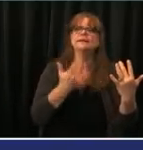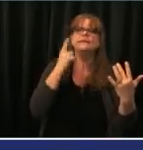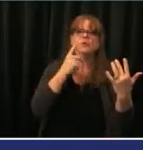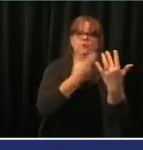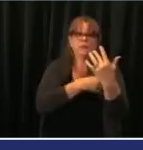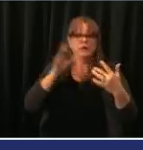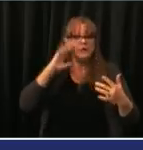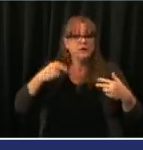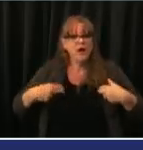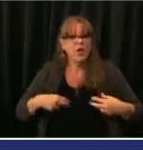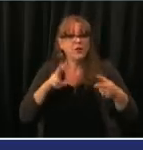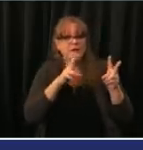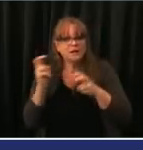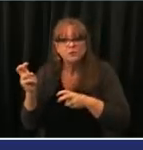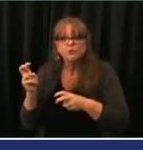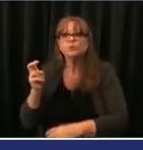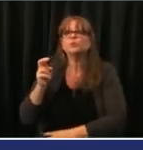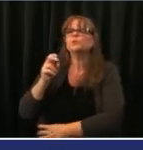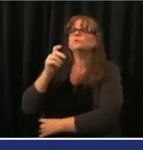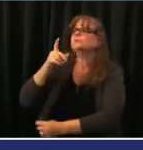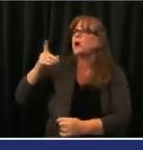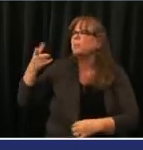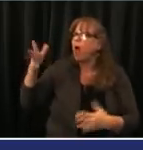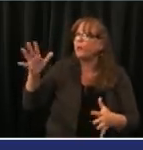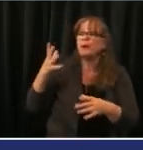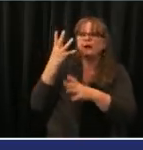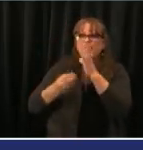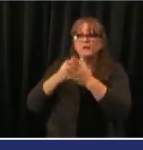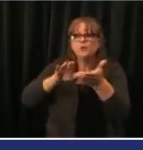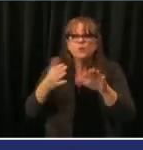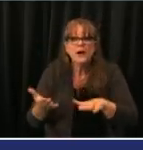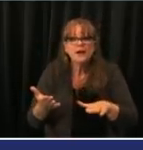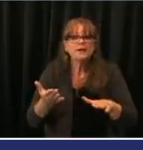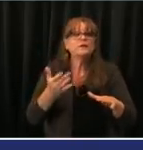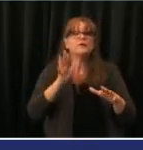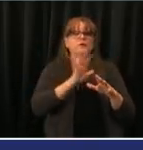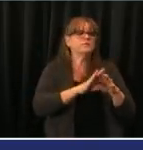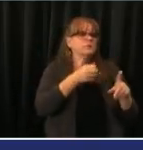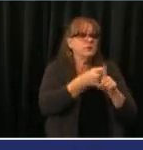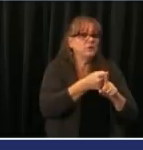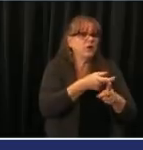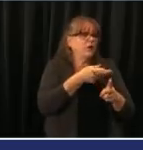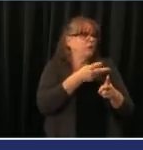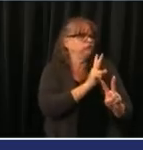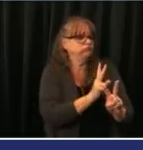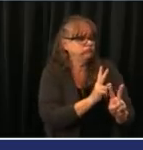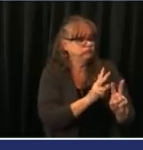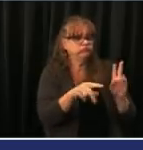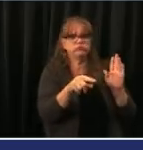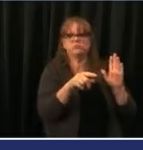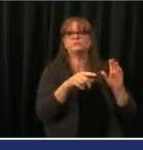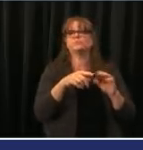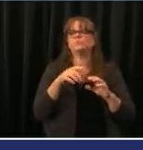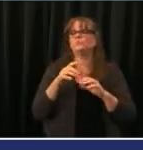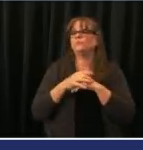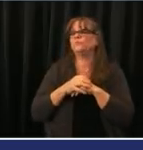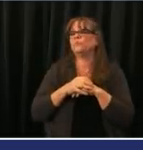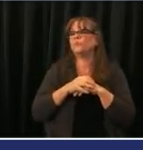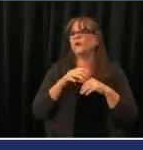ones. For some, it's the economic burden. Their job's been impacted. And for some, it's the social, emotional burden, especially our seniors.